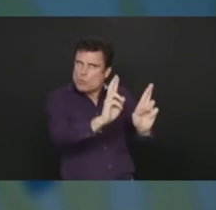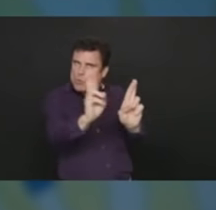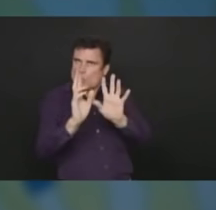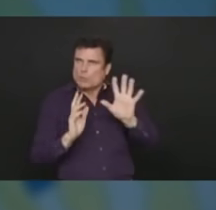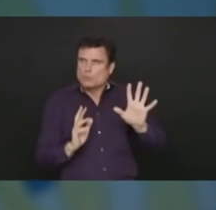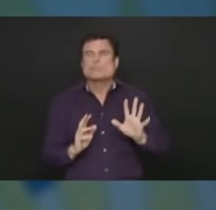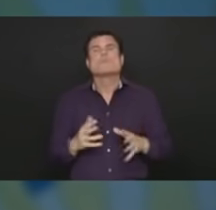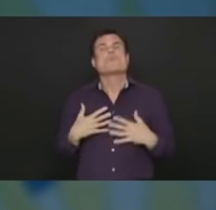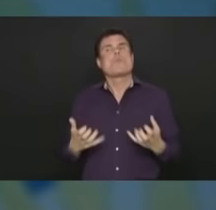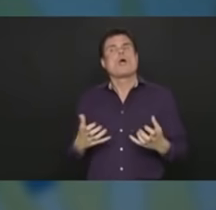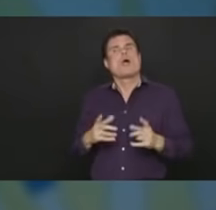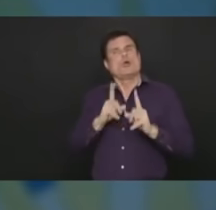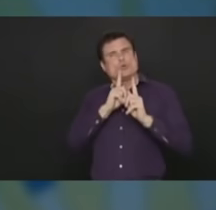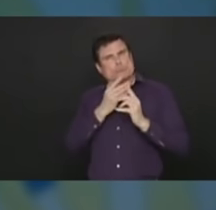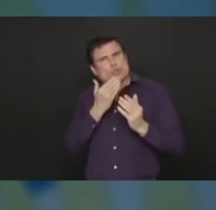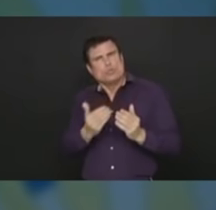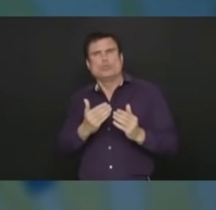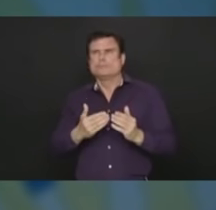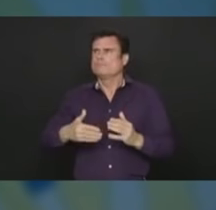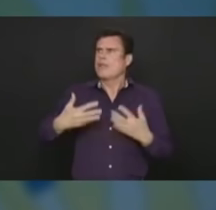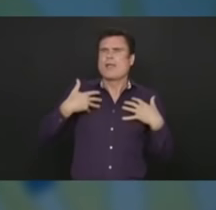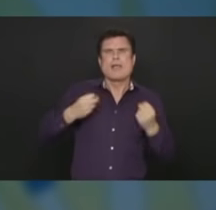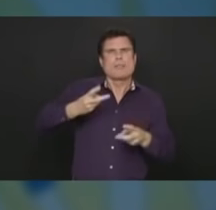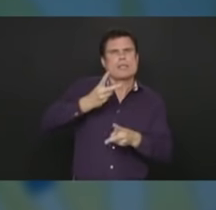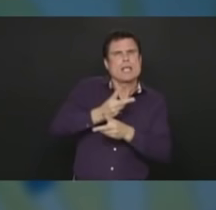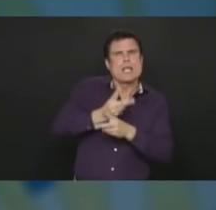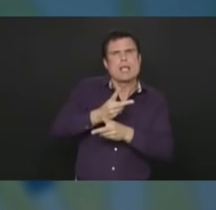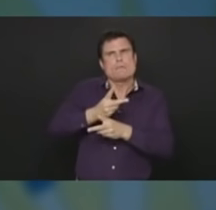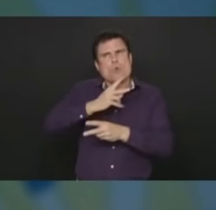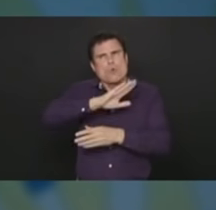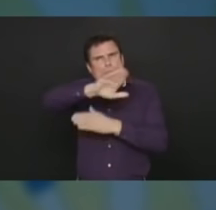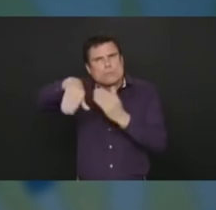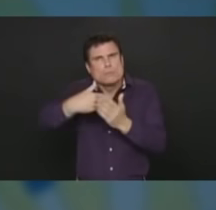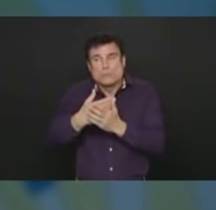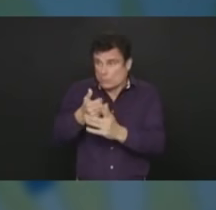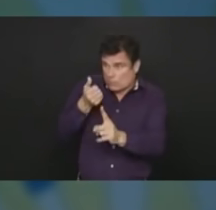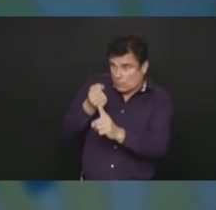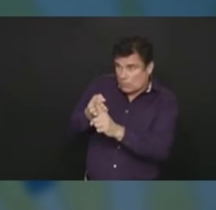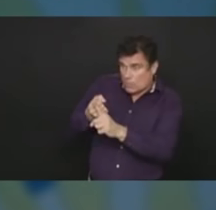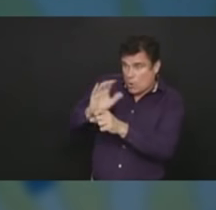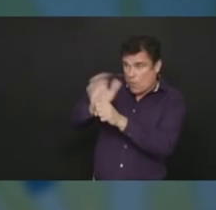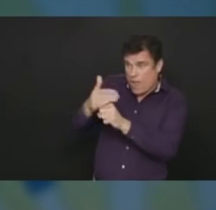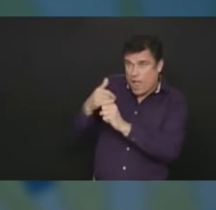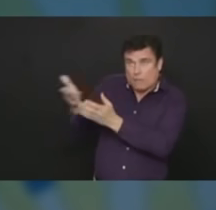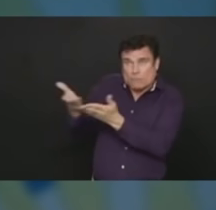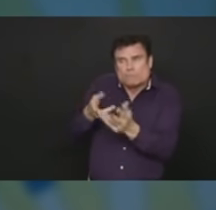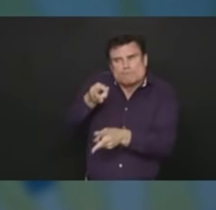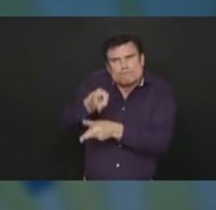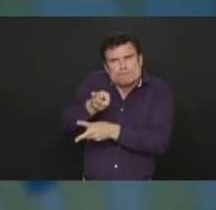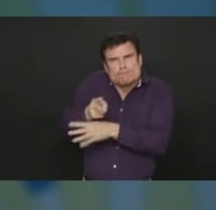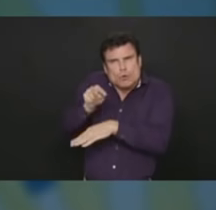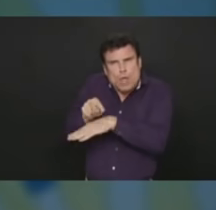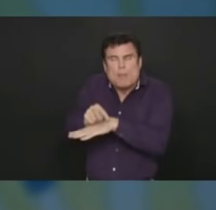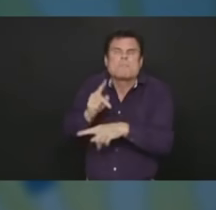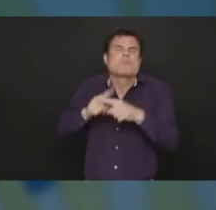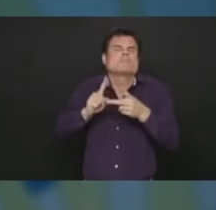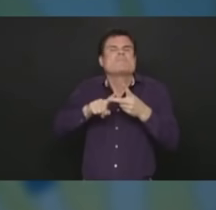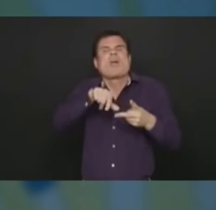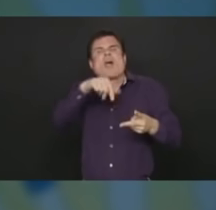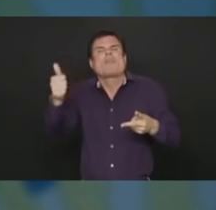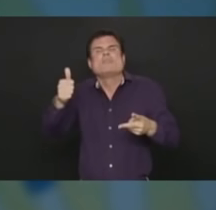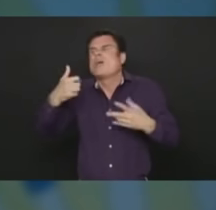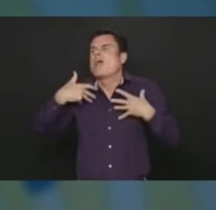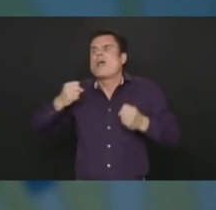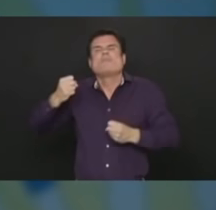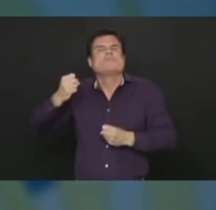is important as well. We know that our mental health, our economic health, affects our overall health in our population as well.